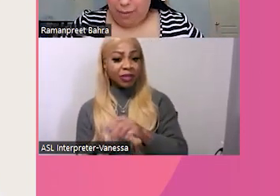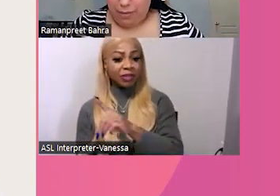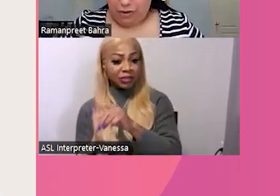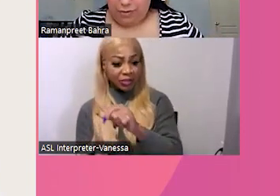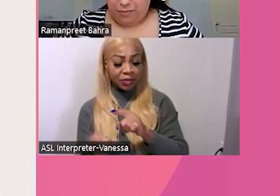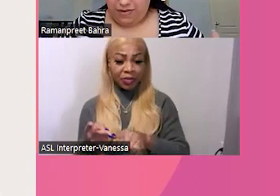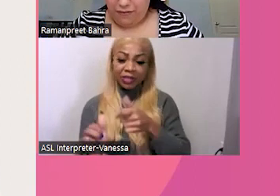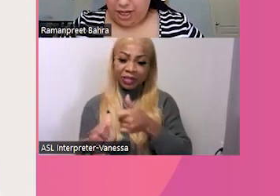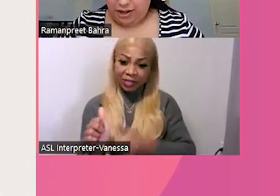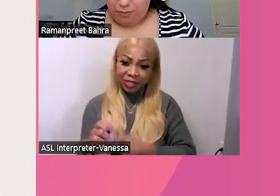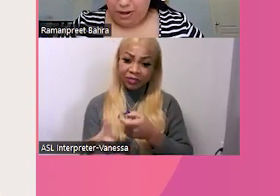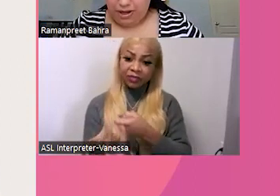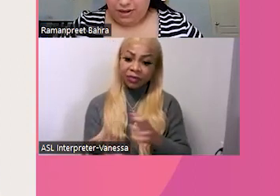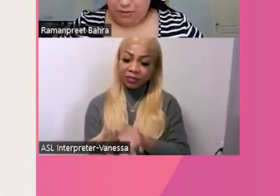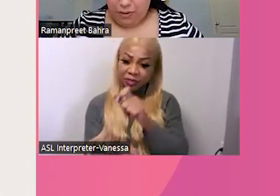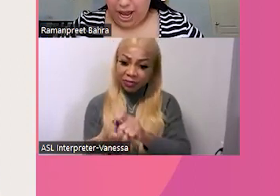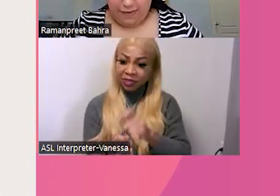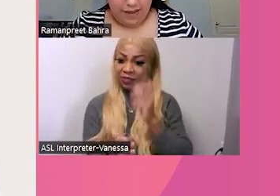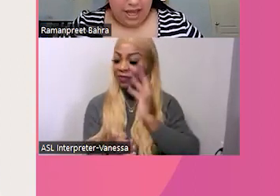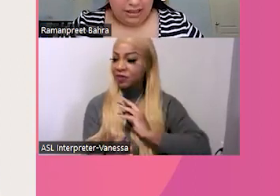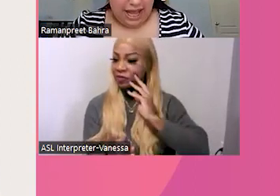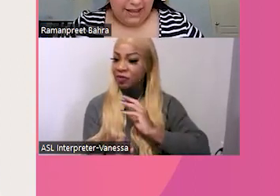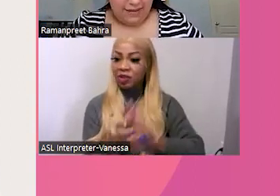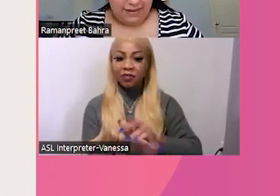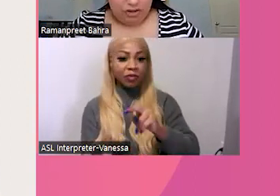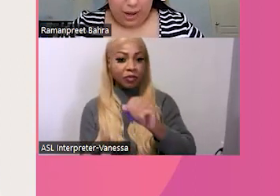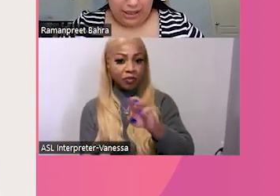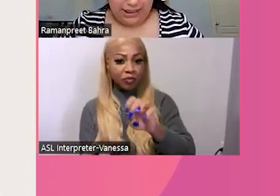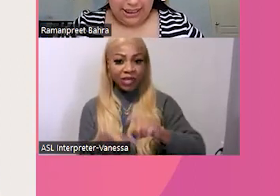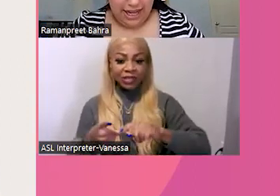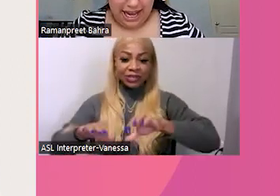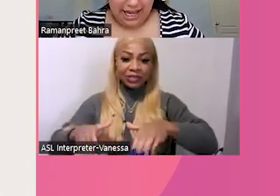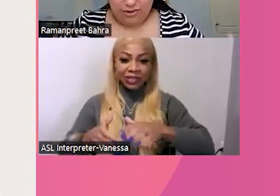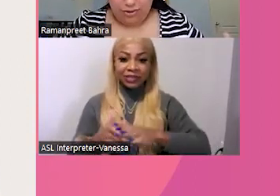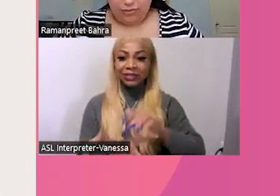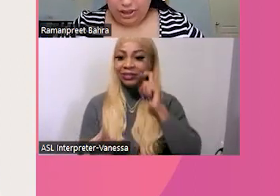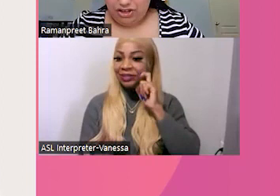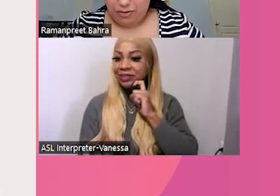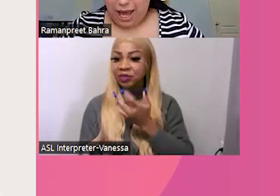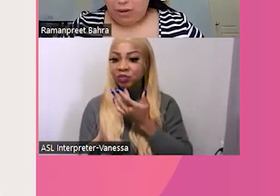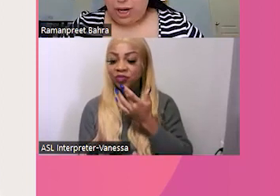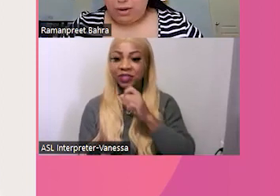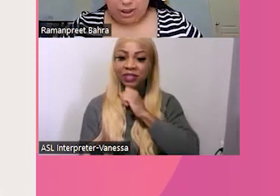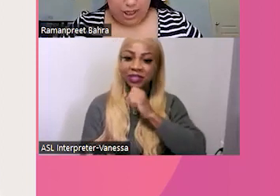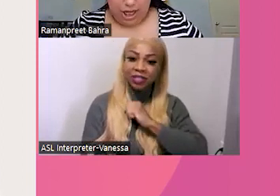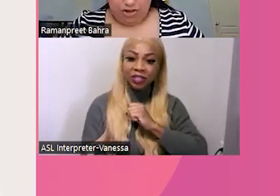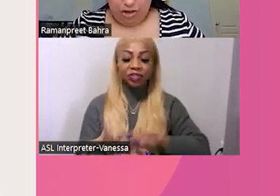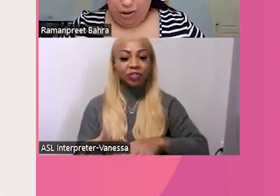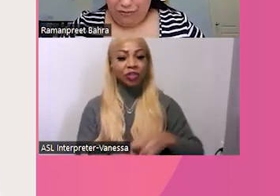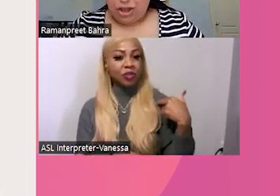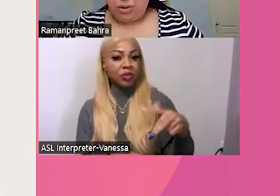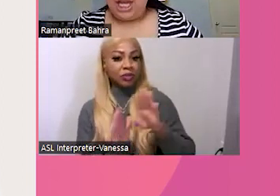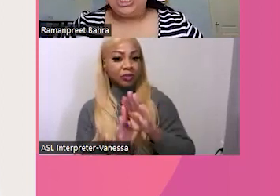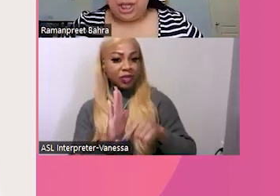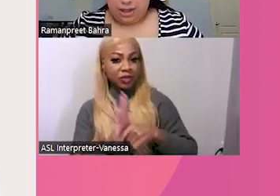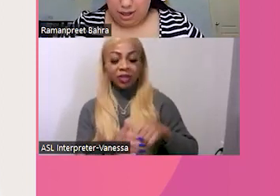each coming from a specific experience of race, class, sexuality, age, religious background,